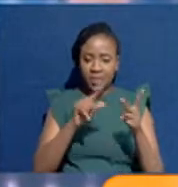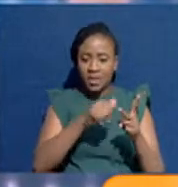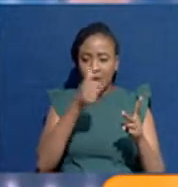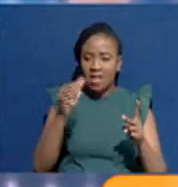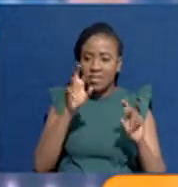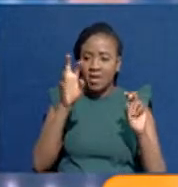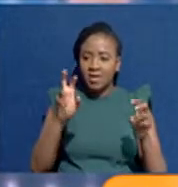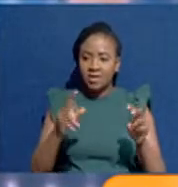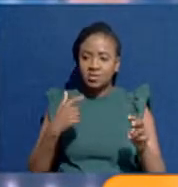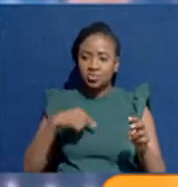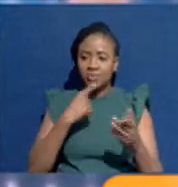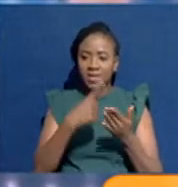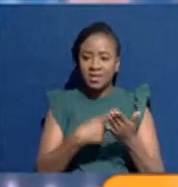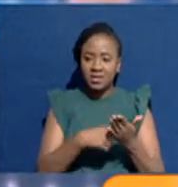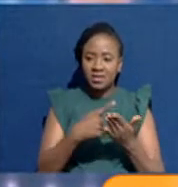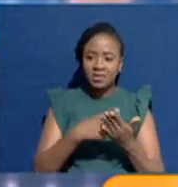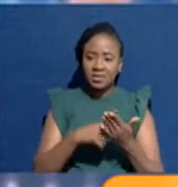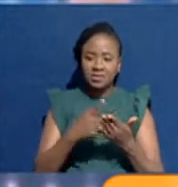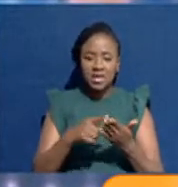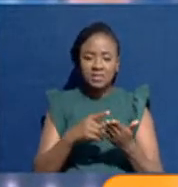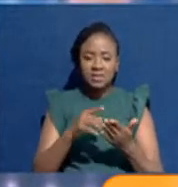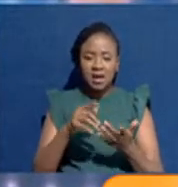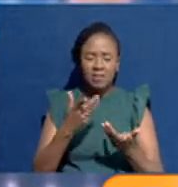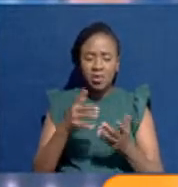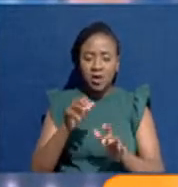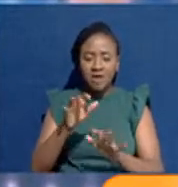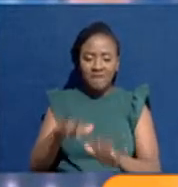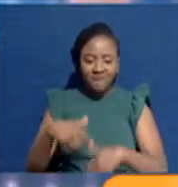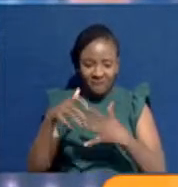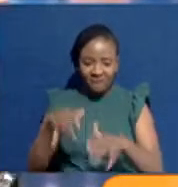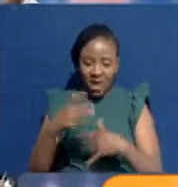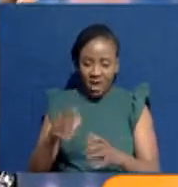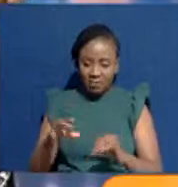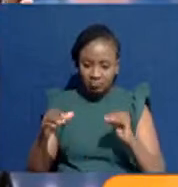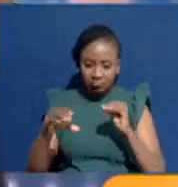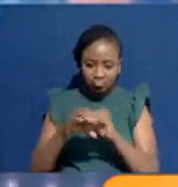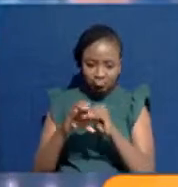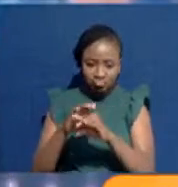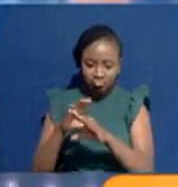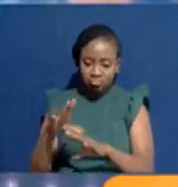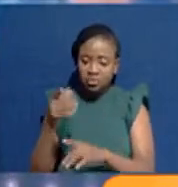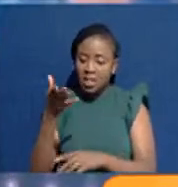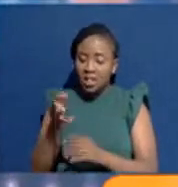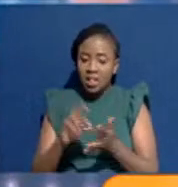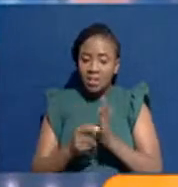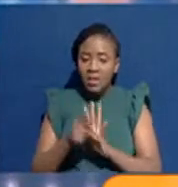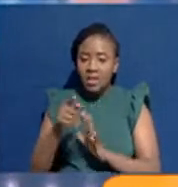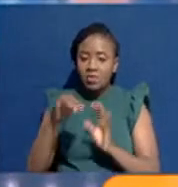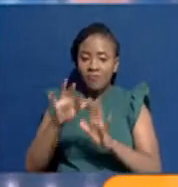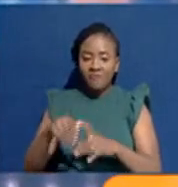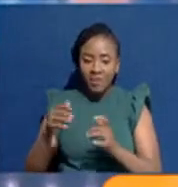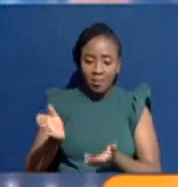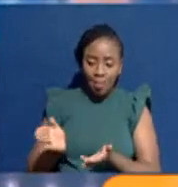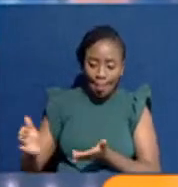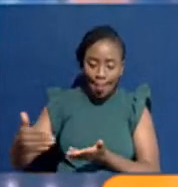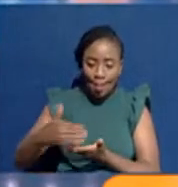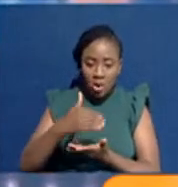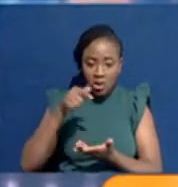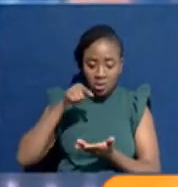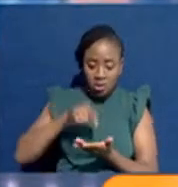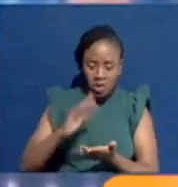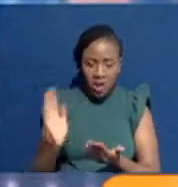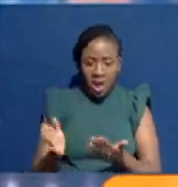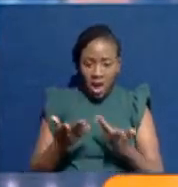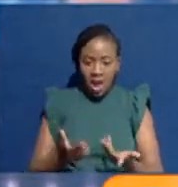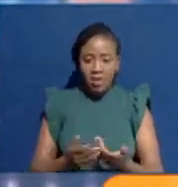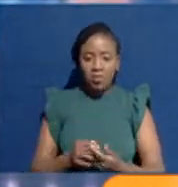on the farm inputs, an extension of what defines the farm inputs per se, so that we also do not